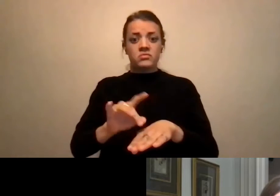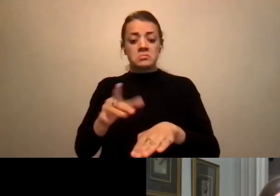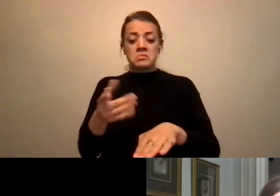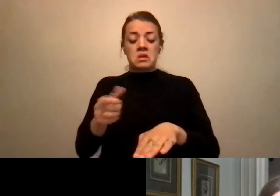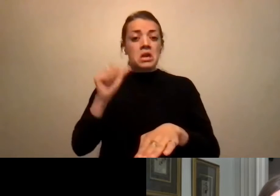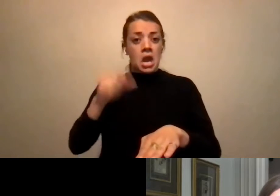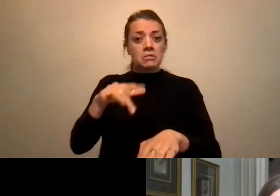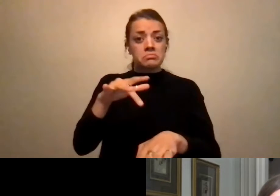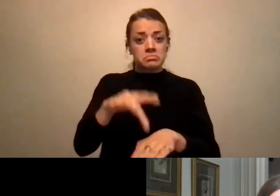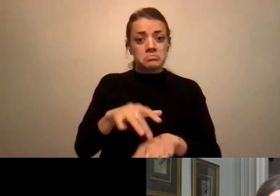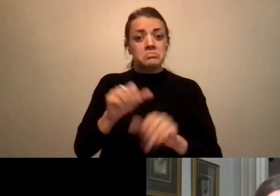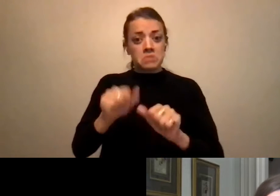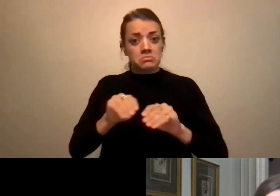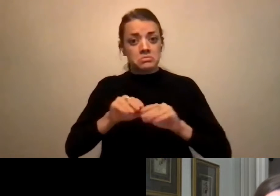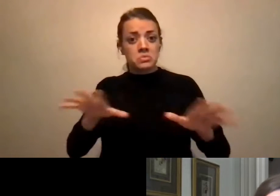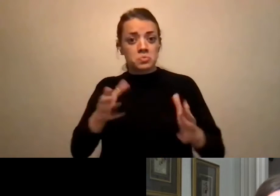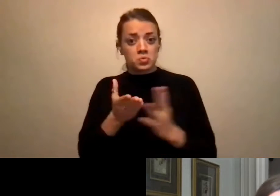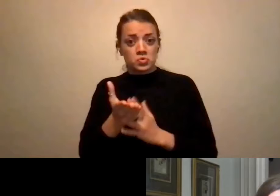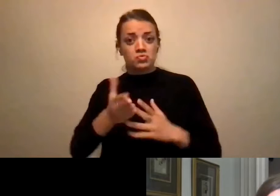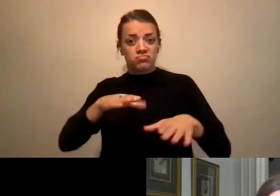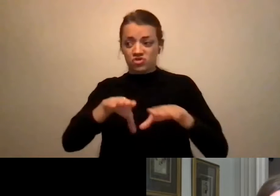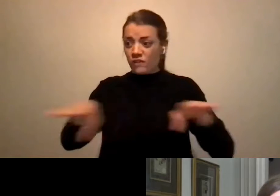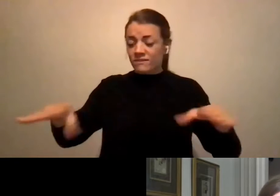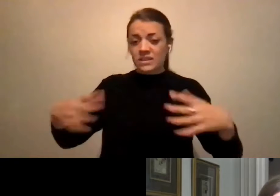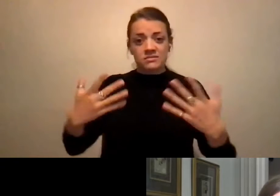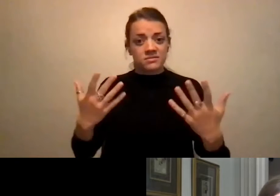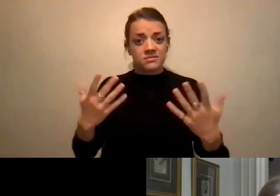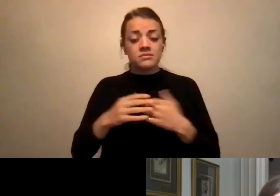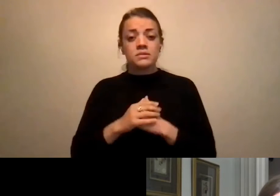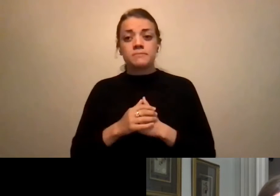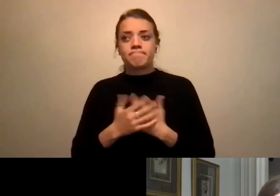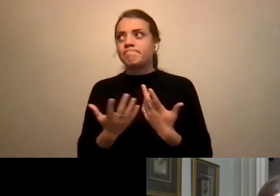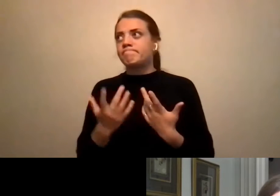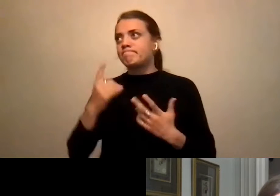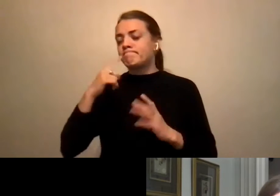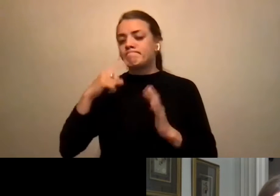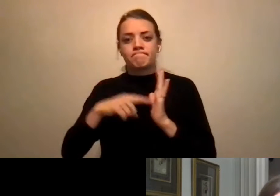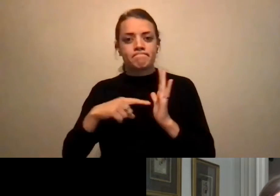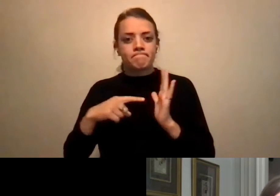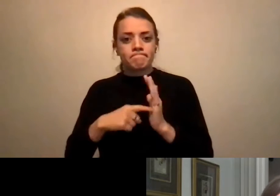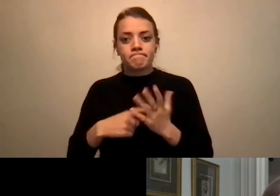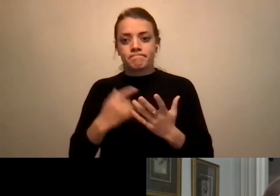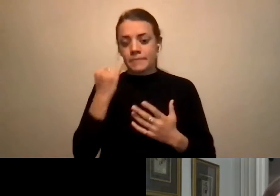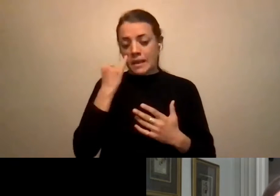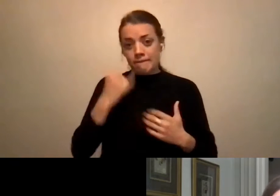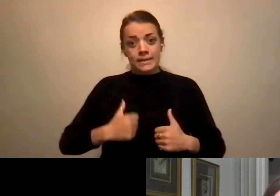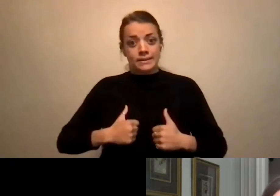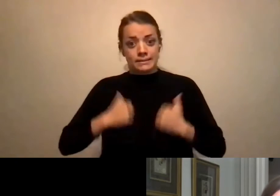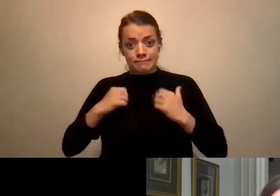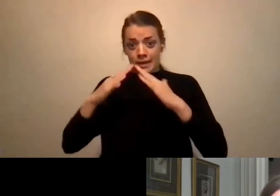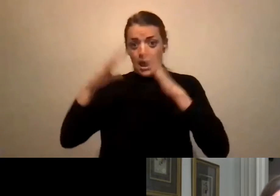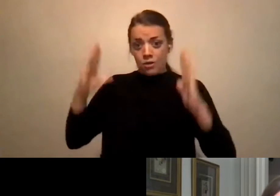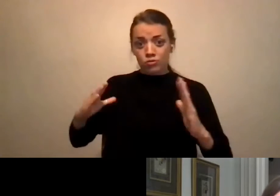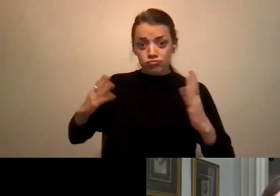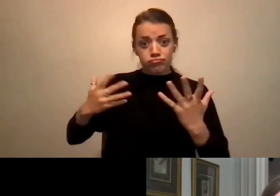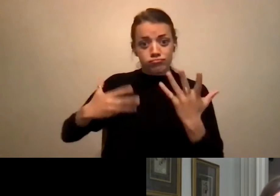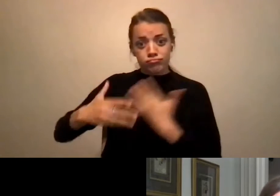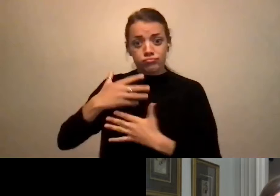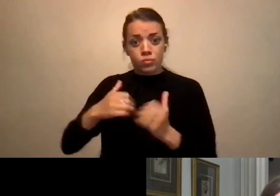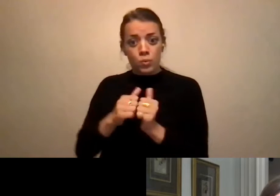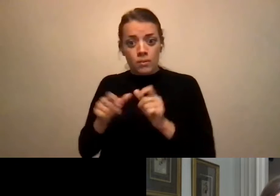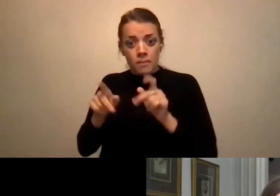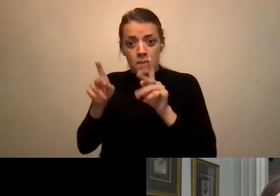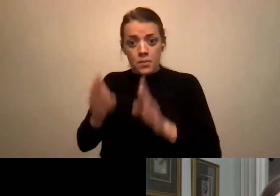spread. So, you know, you can imagine like if you were in a home with somebody that had it and